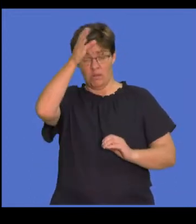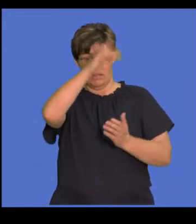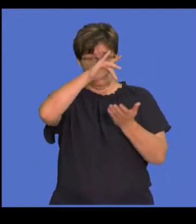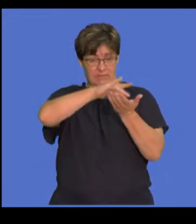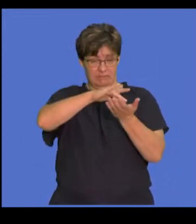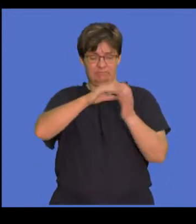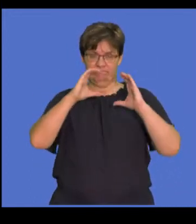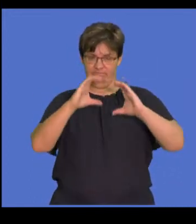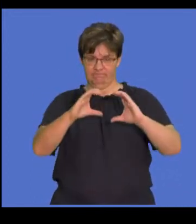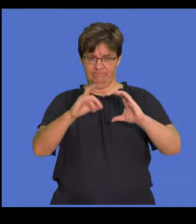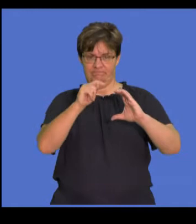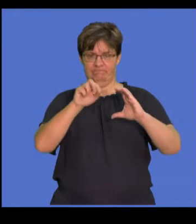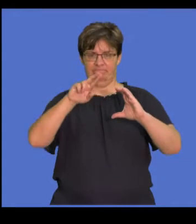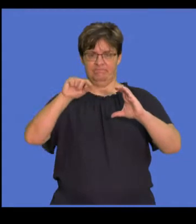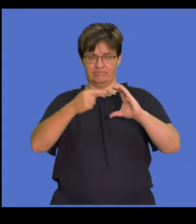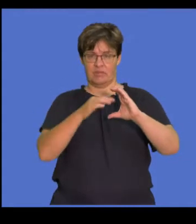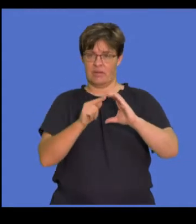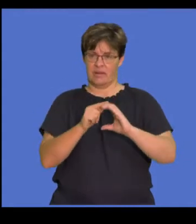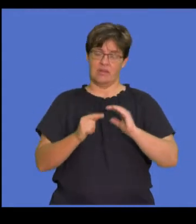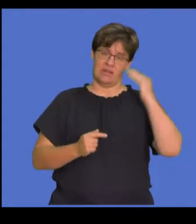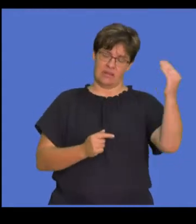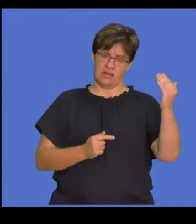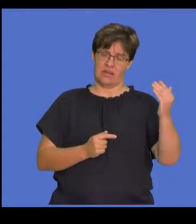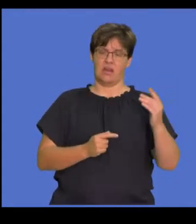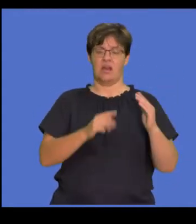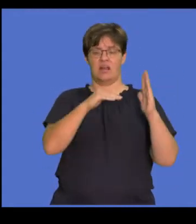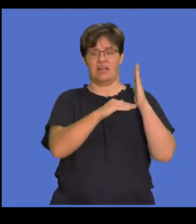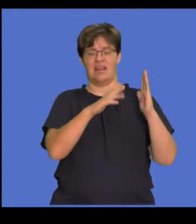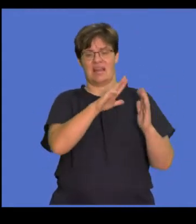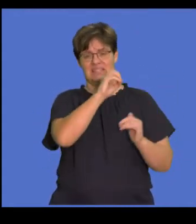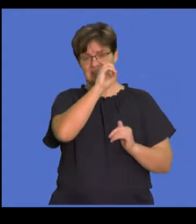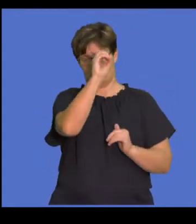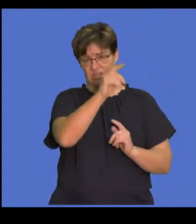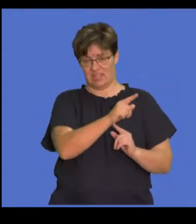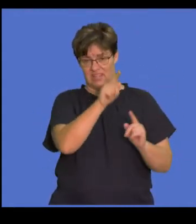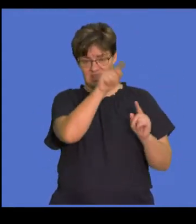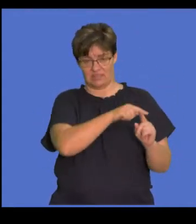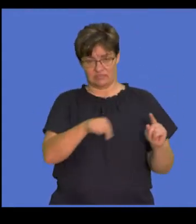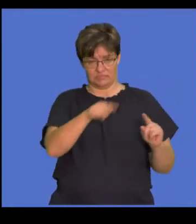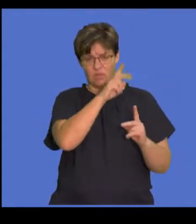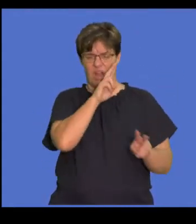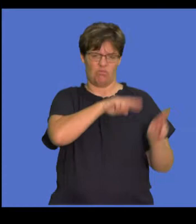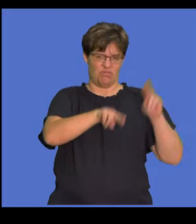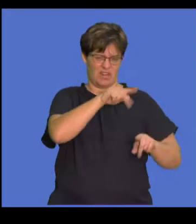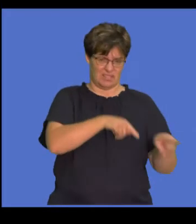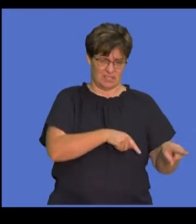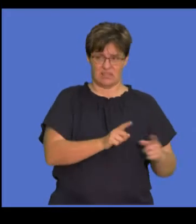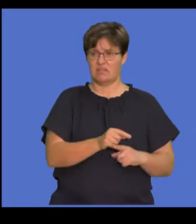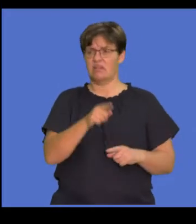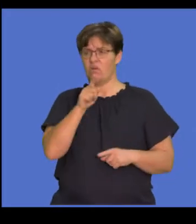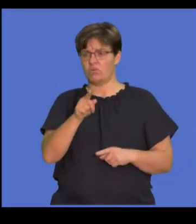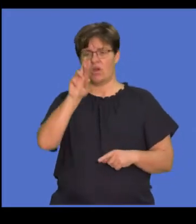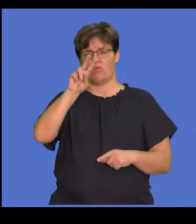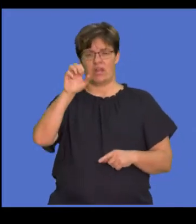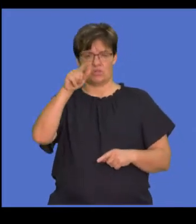concept map will actually be right angles. That's the first thing that we're going to just try and revise. We're also going to